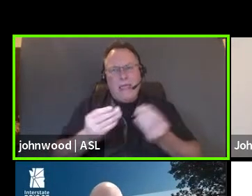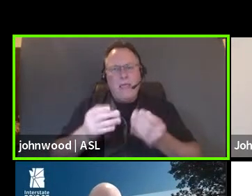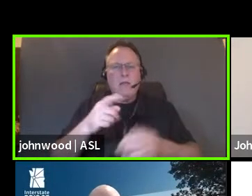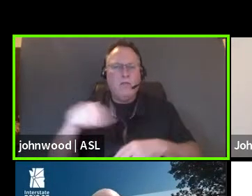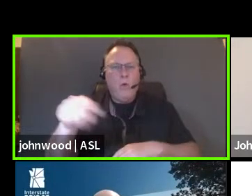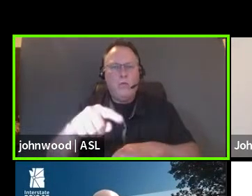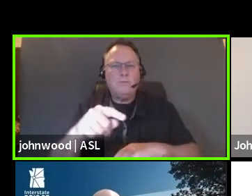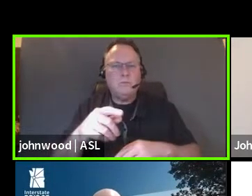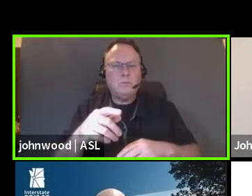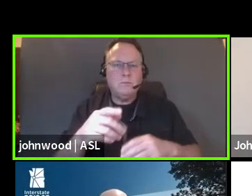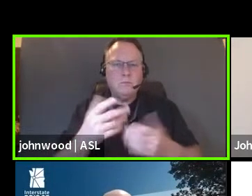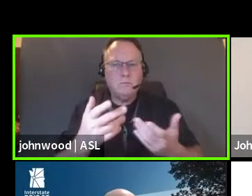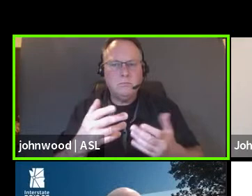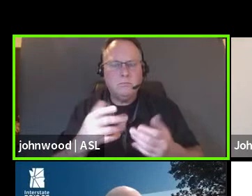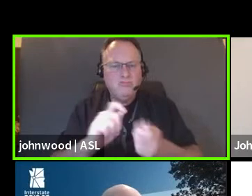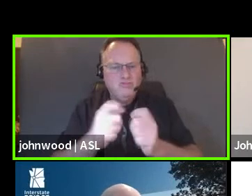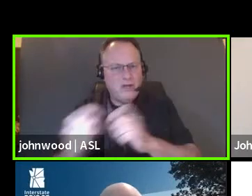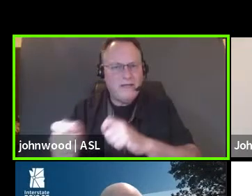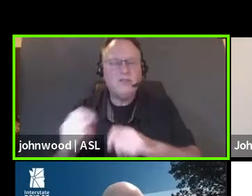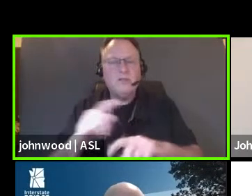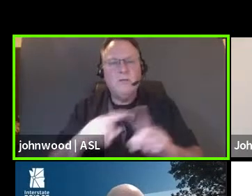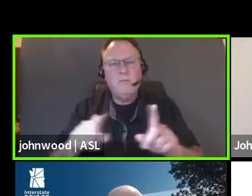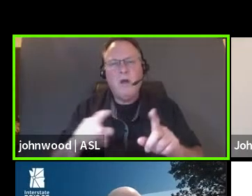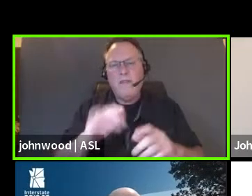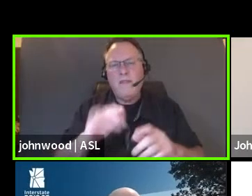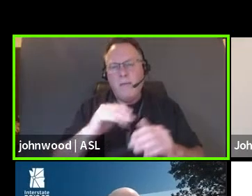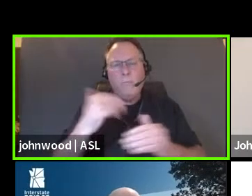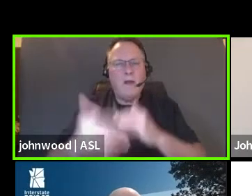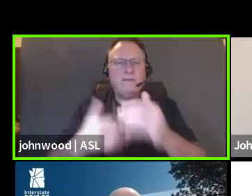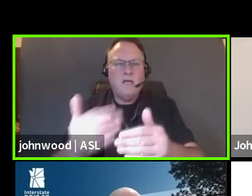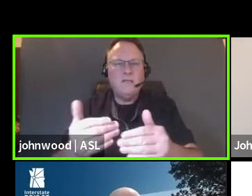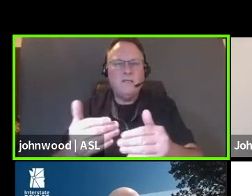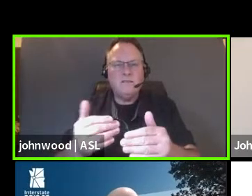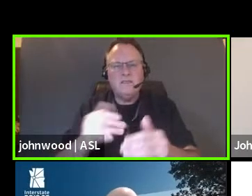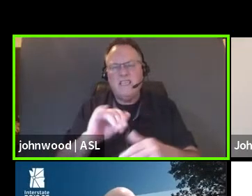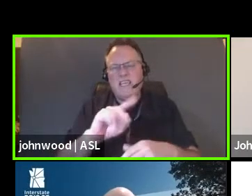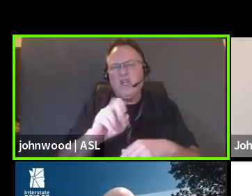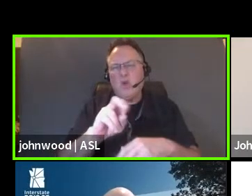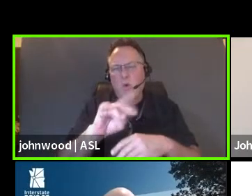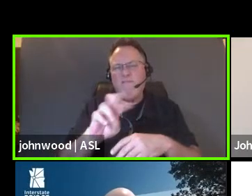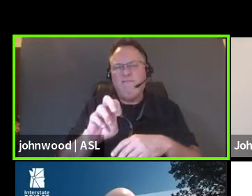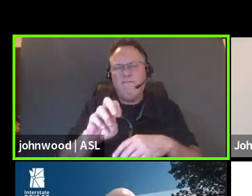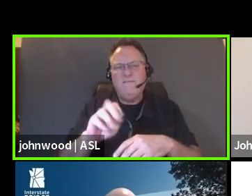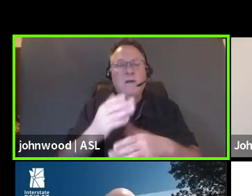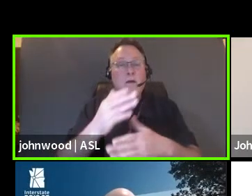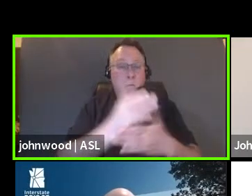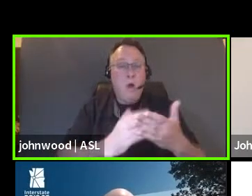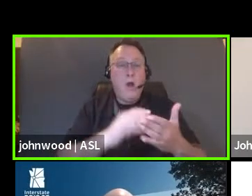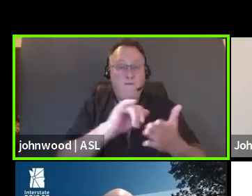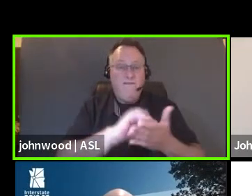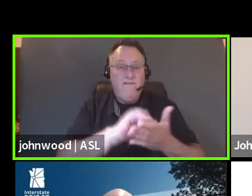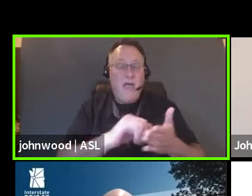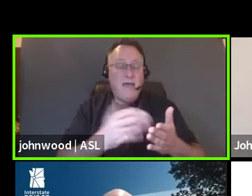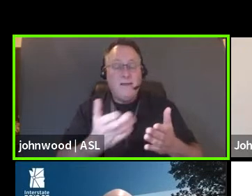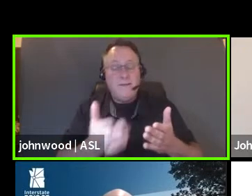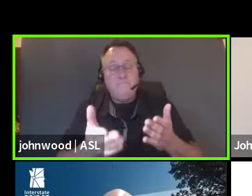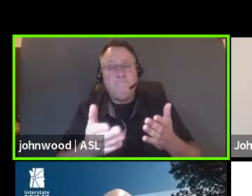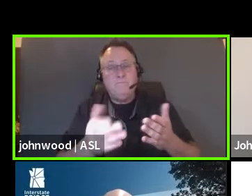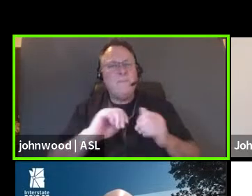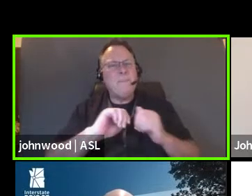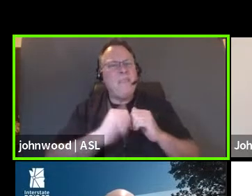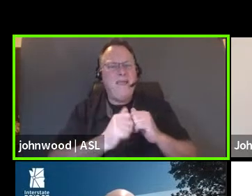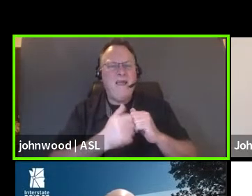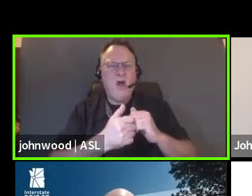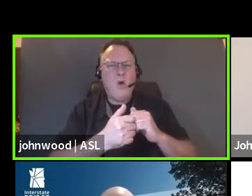say yes, and it's an iterative process as well. And part of the premise again is how do we